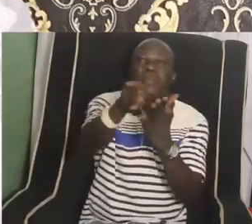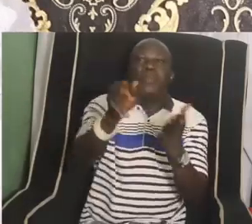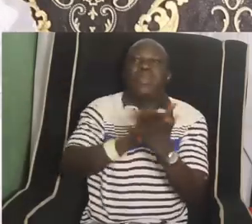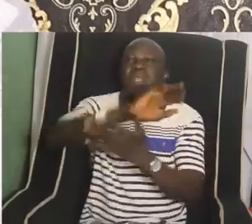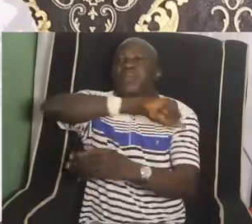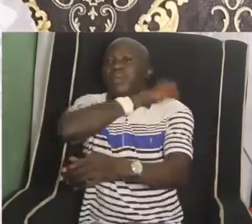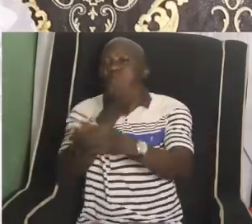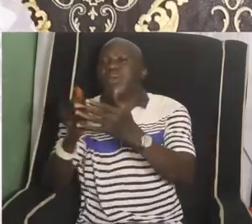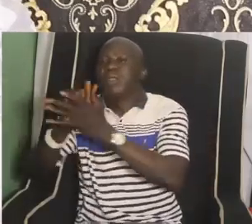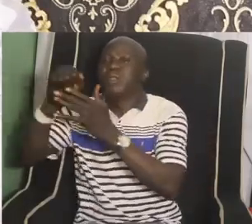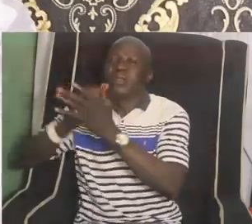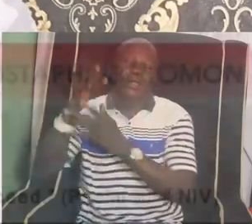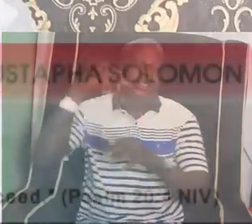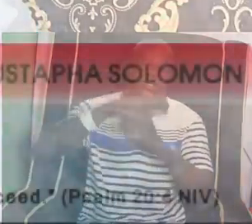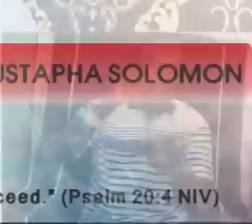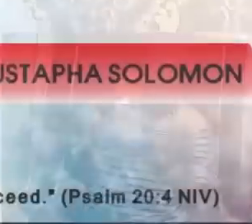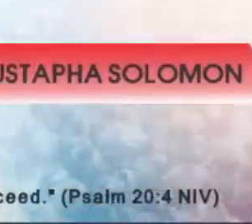Write it down.